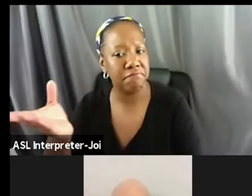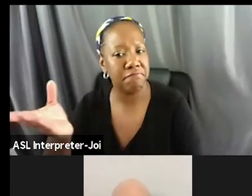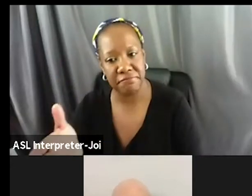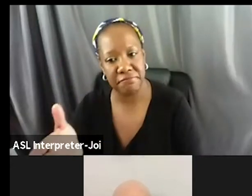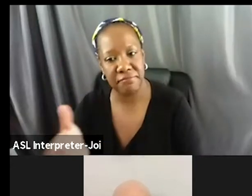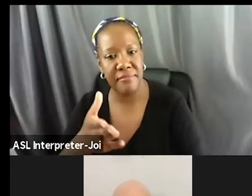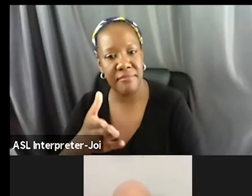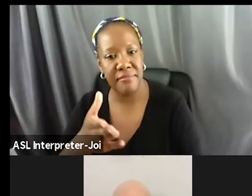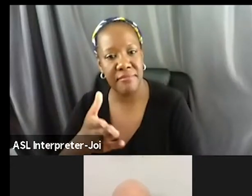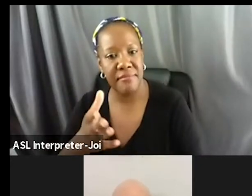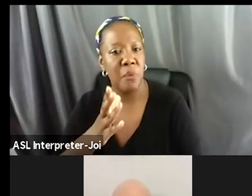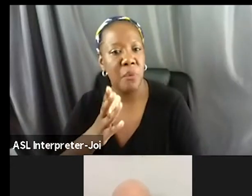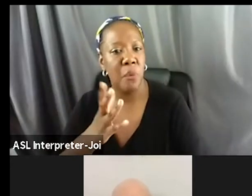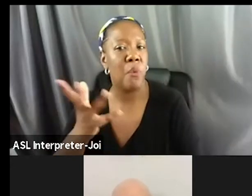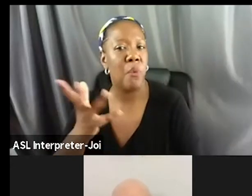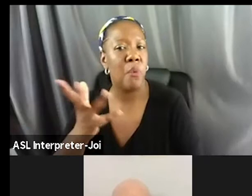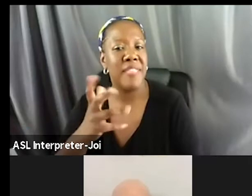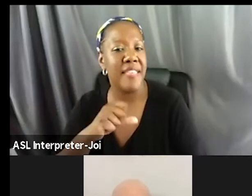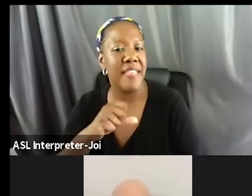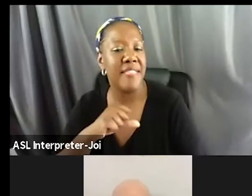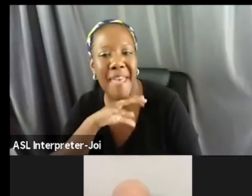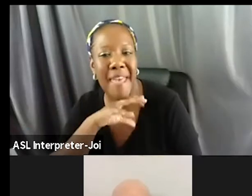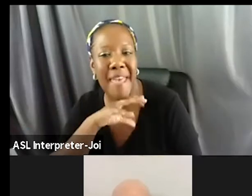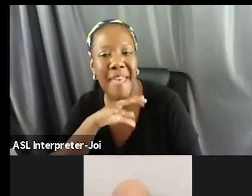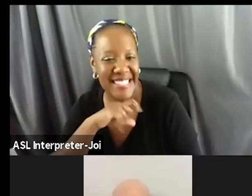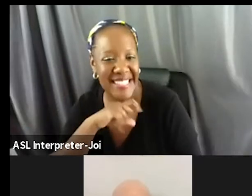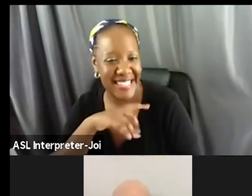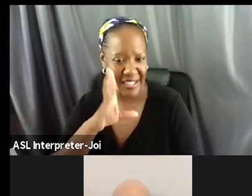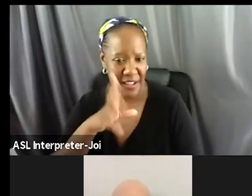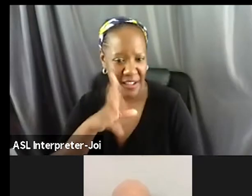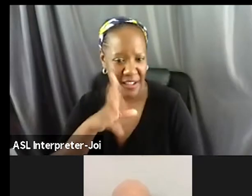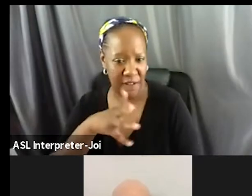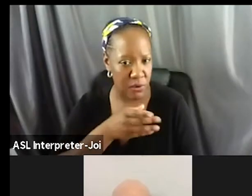messiness of that and how you navigate that and what it means.